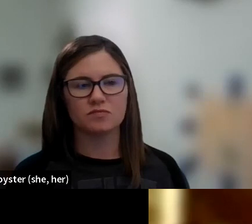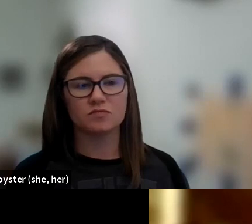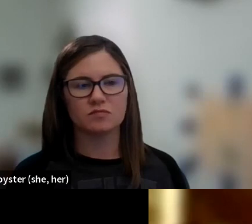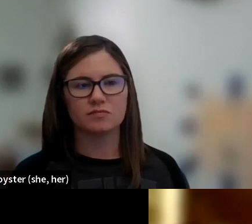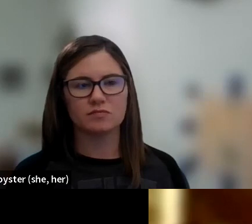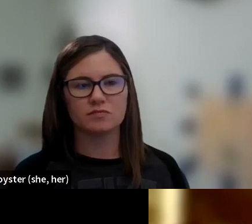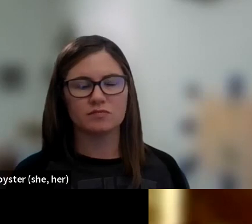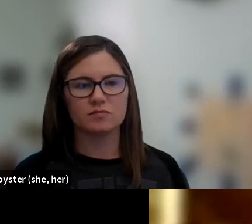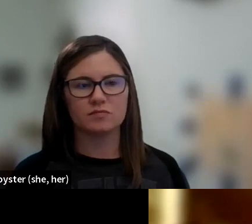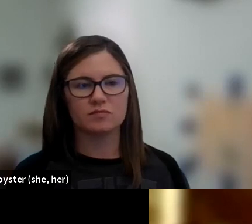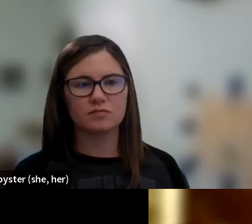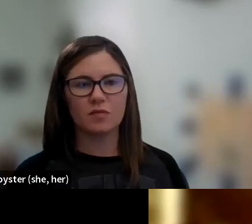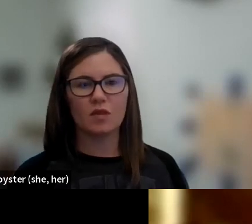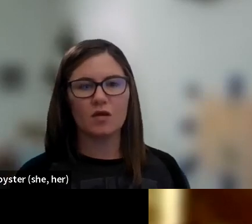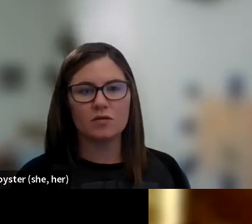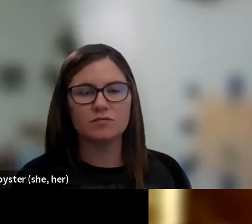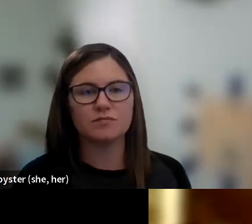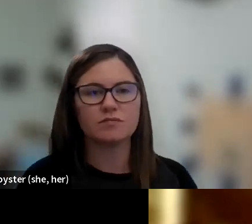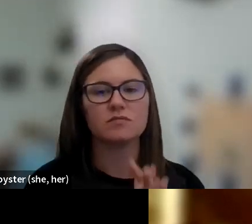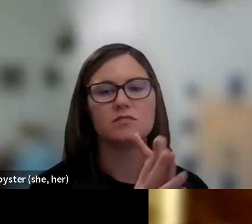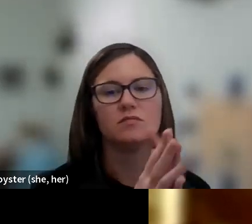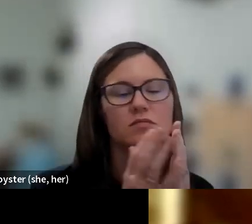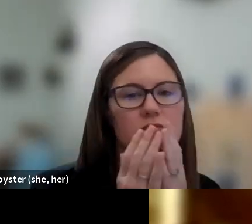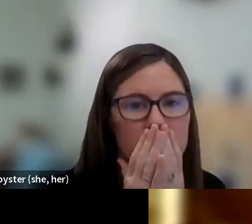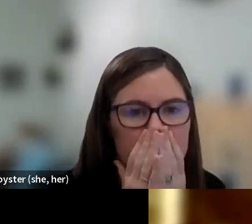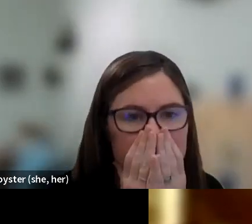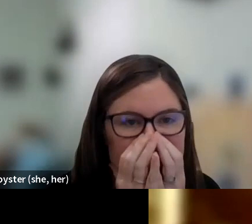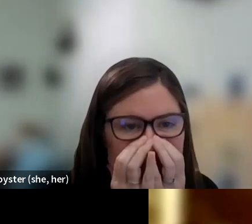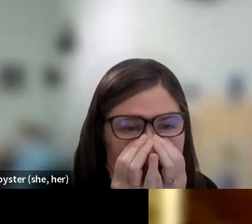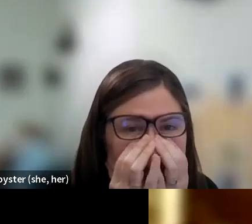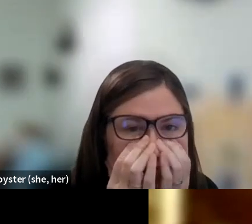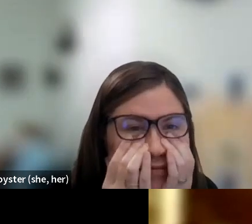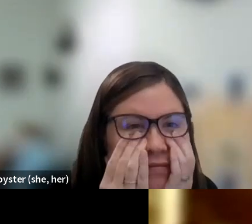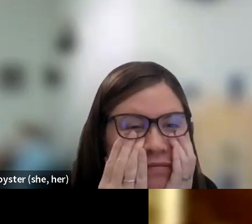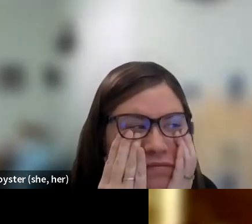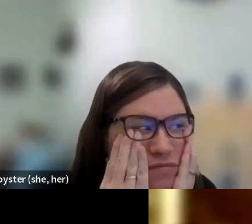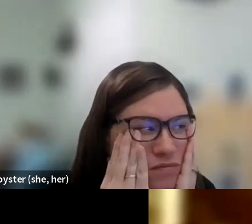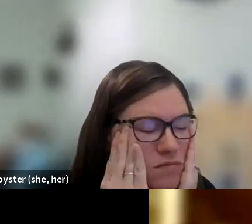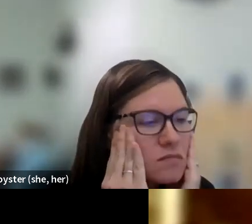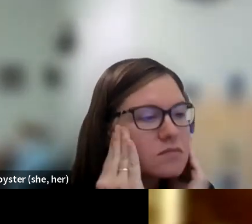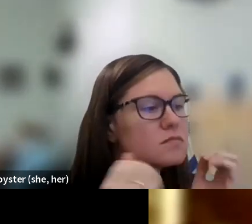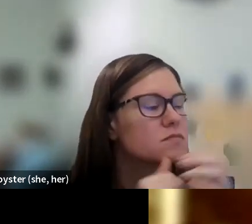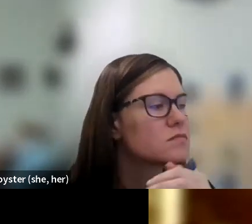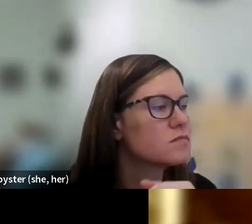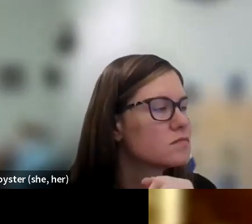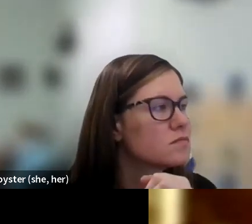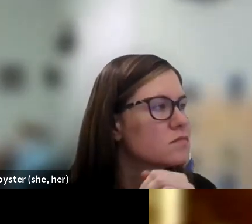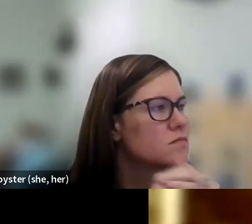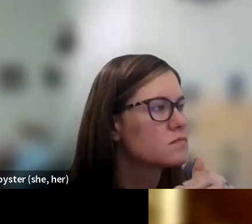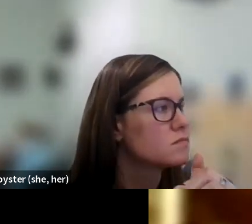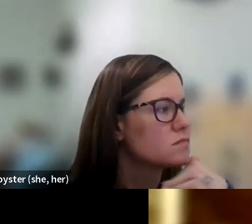think that there's maybe somewhere else, like one of our other topics that are being discussed right now are disability